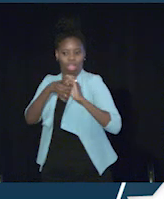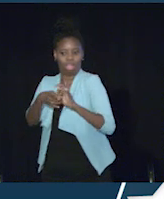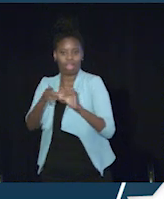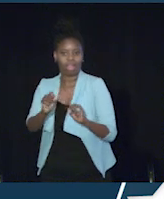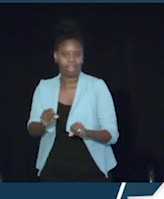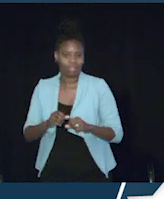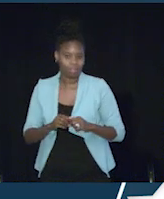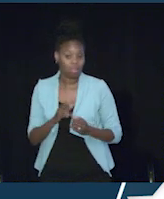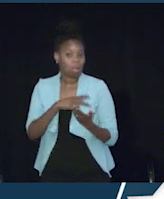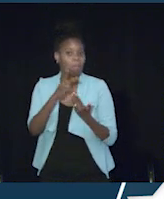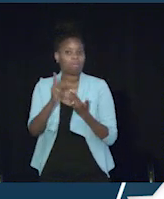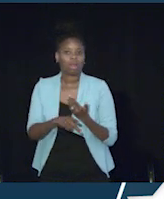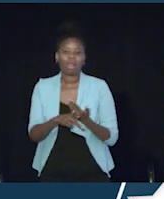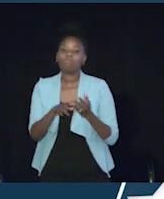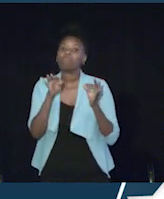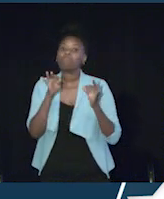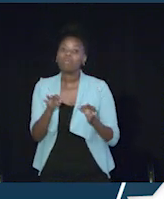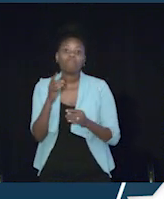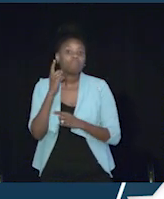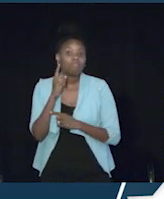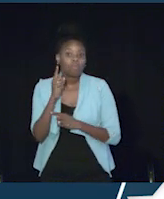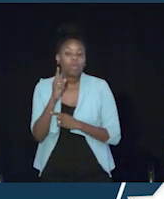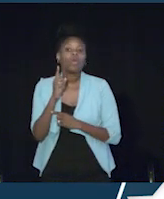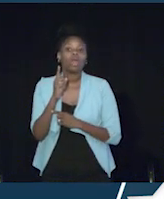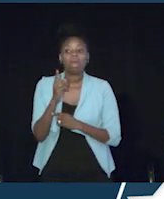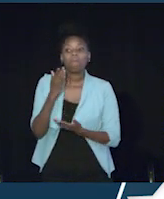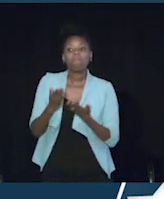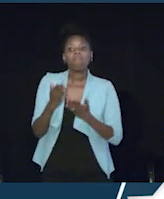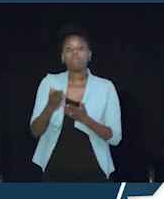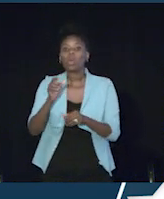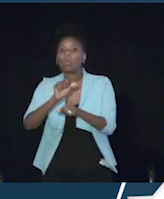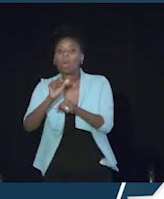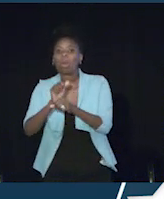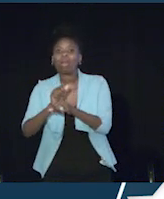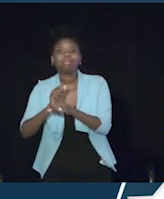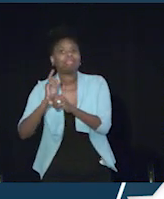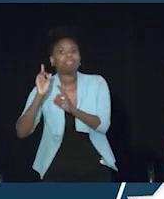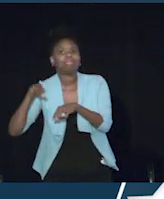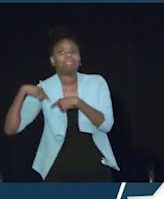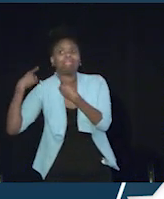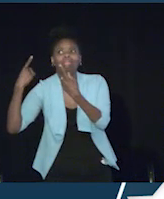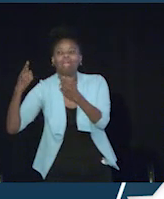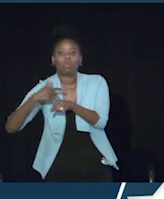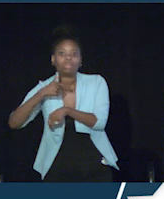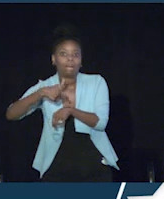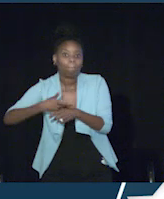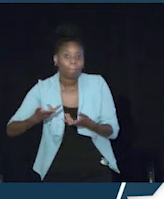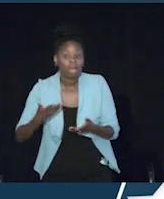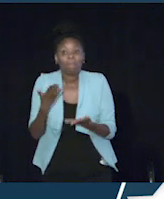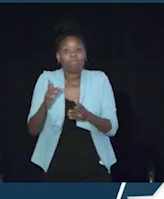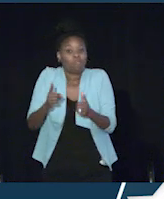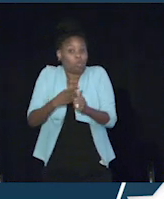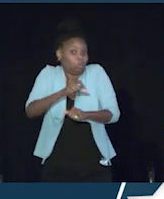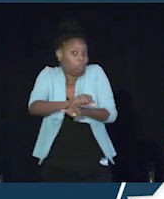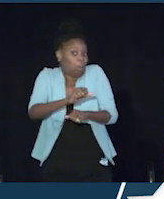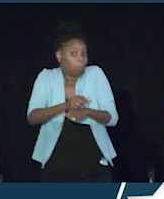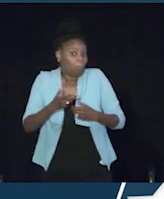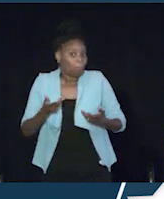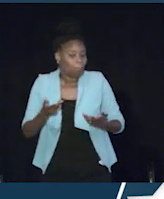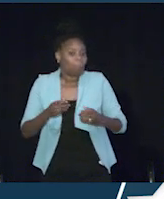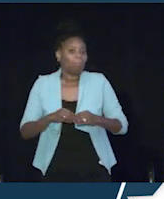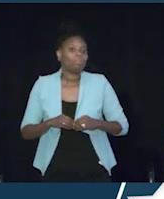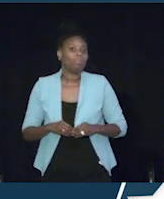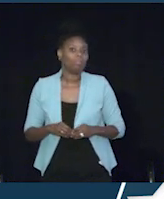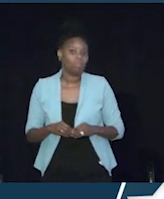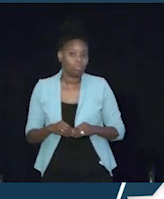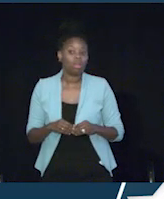perfect for someone who's been out of the workforce for a long time, Or maybe this is your first job.